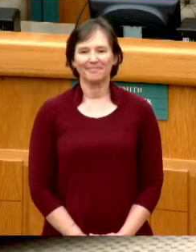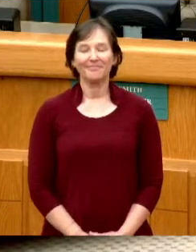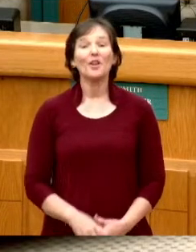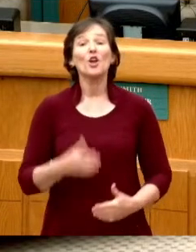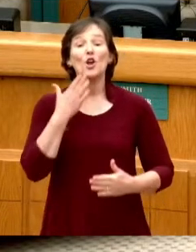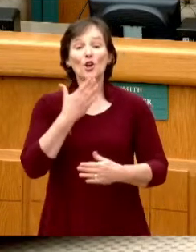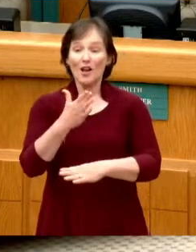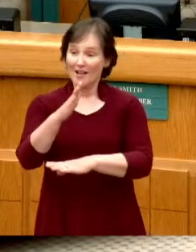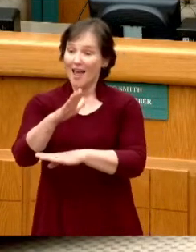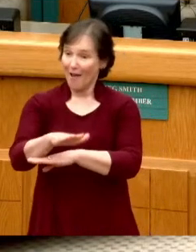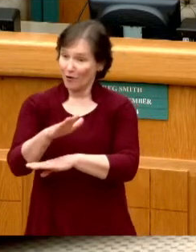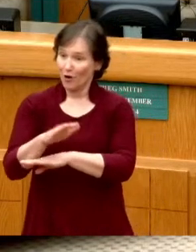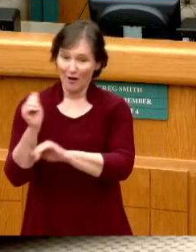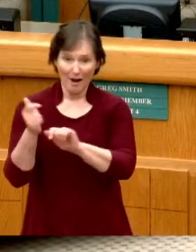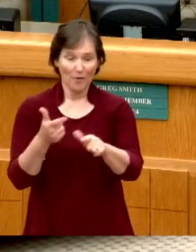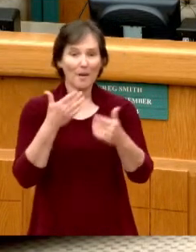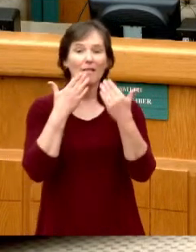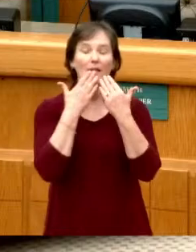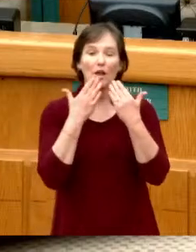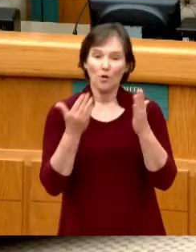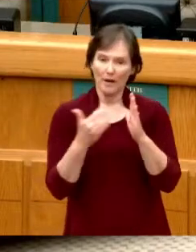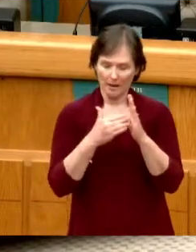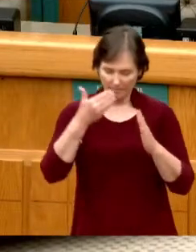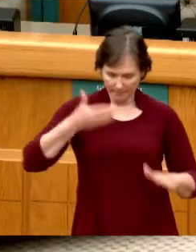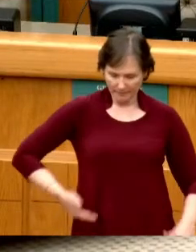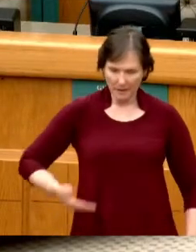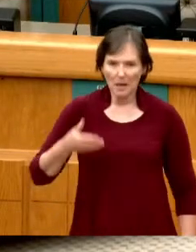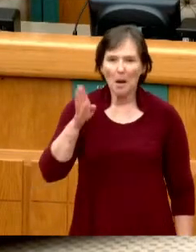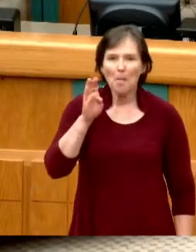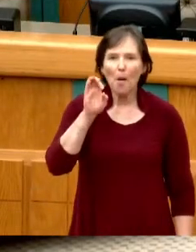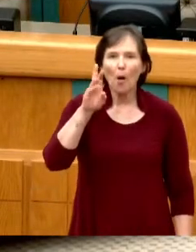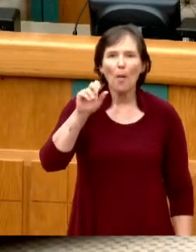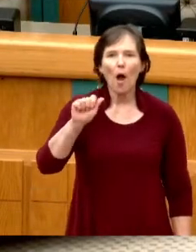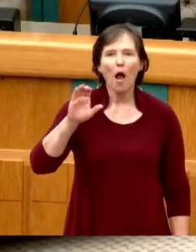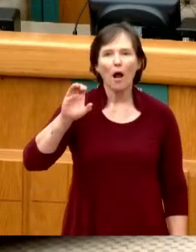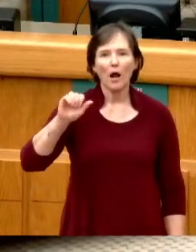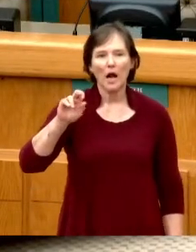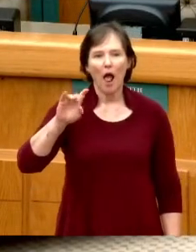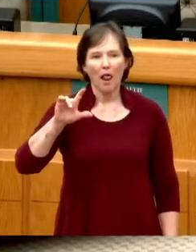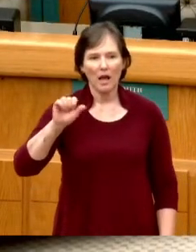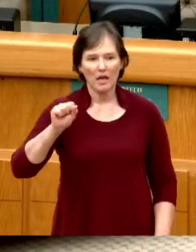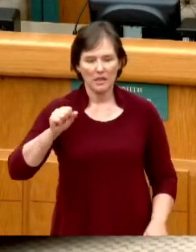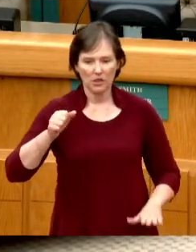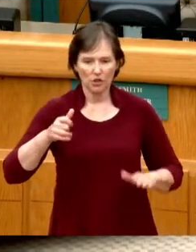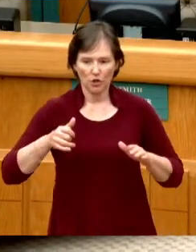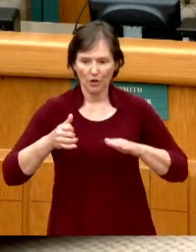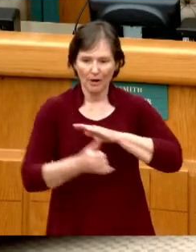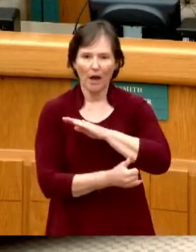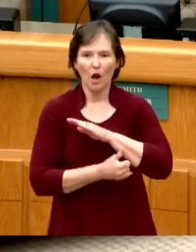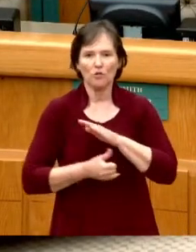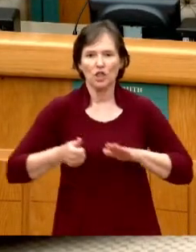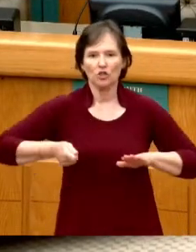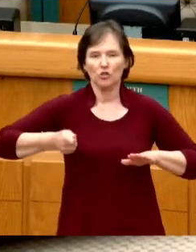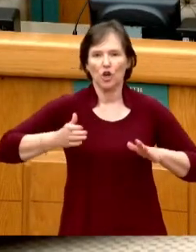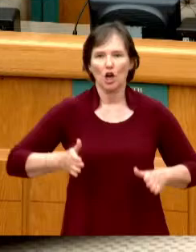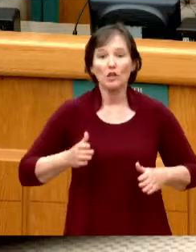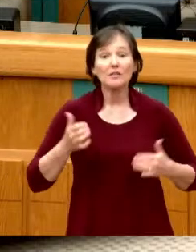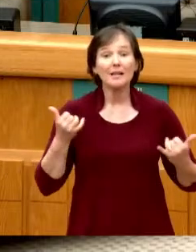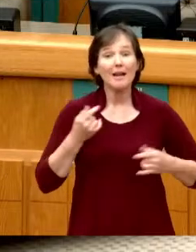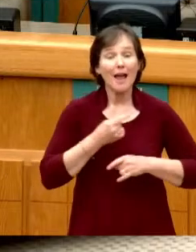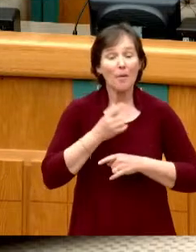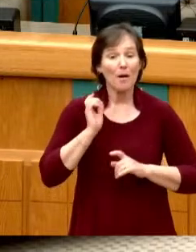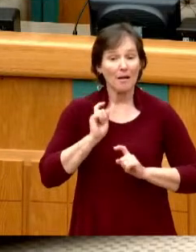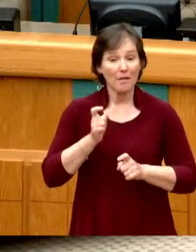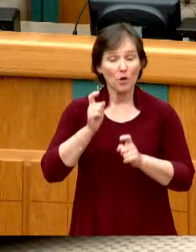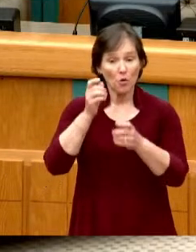Well, good afternoon. Thank you again, Barbara Canales, Nueces County Judge. Today I'm here to give you an update on what we are